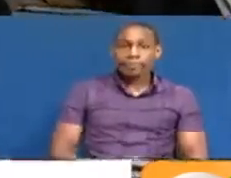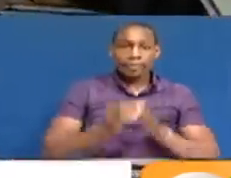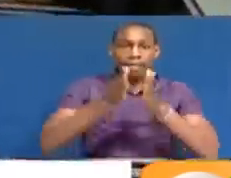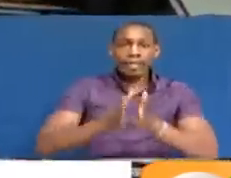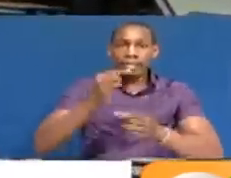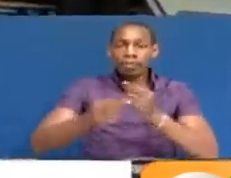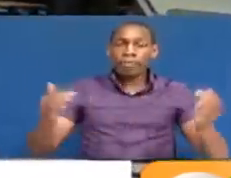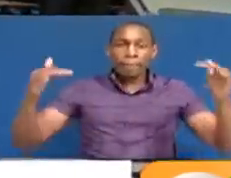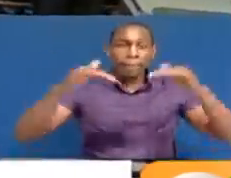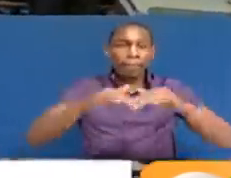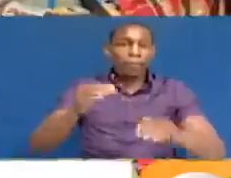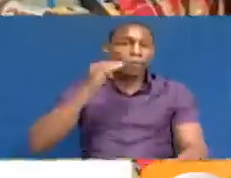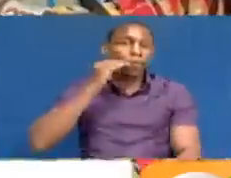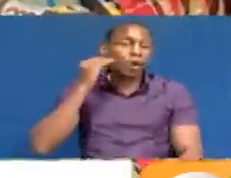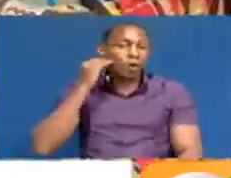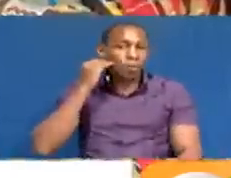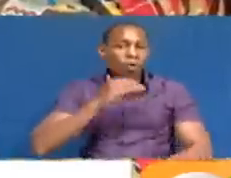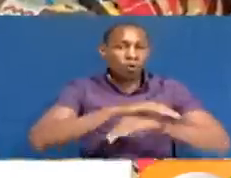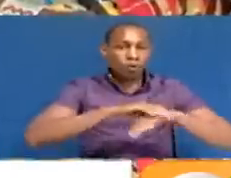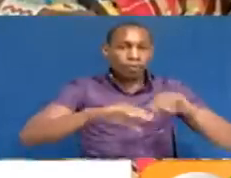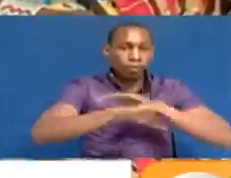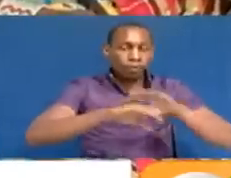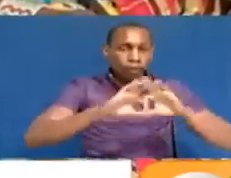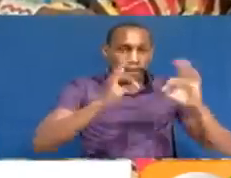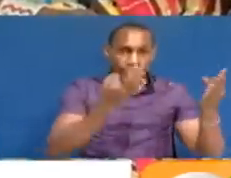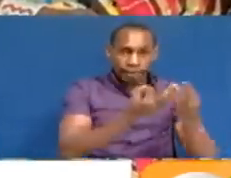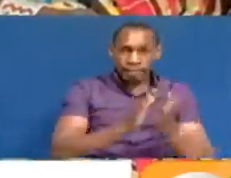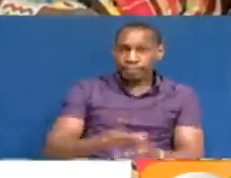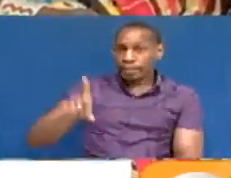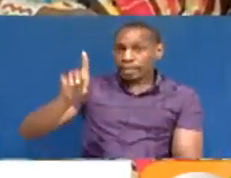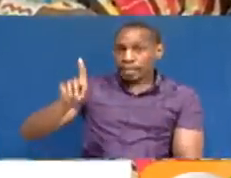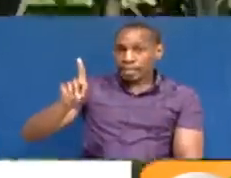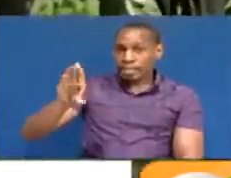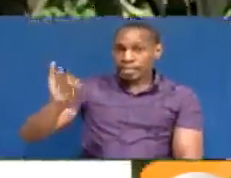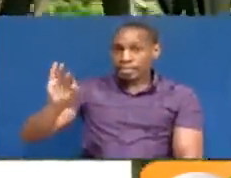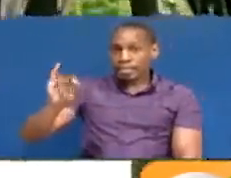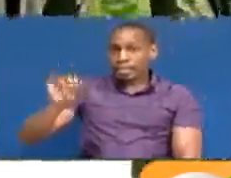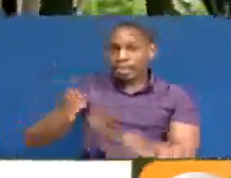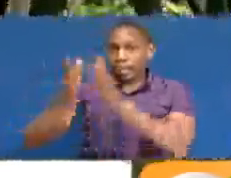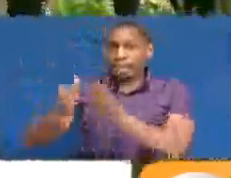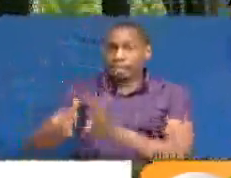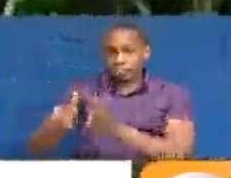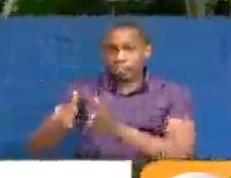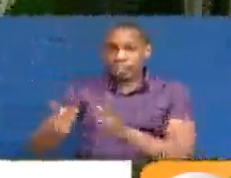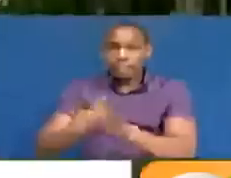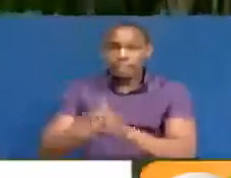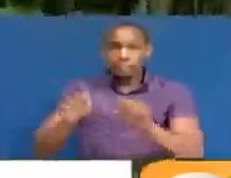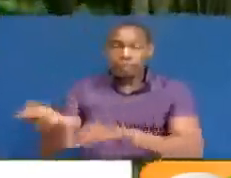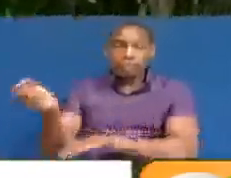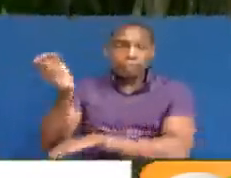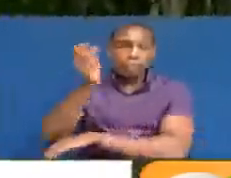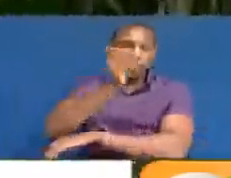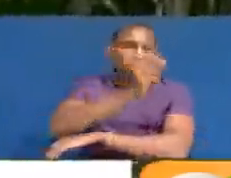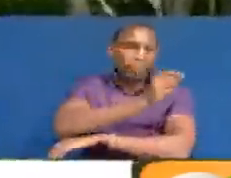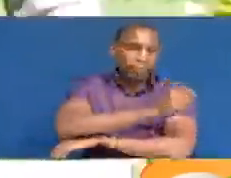leaders continued pouring into their home to console the family. Detectives from the Criminal Investigation Department spent the better